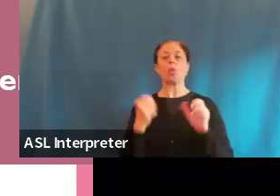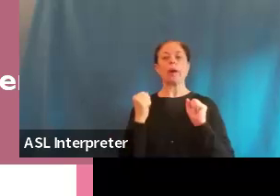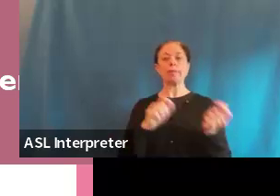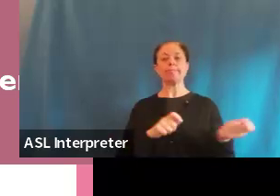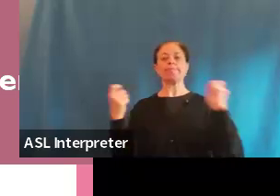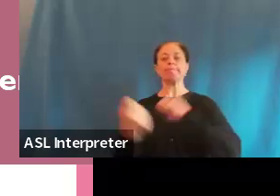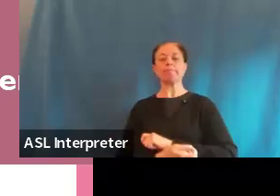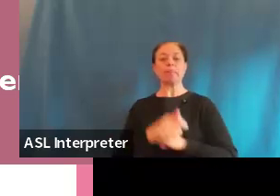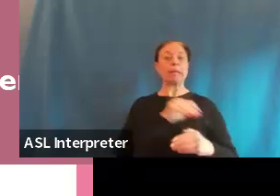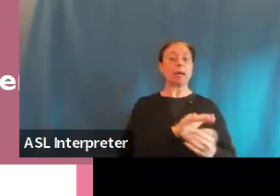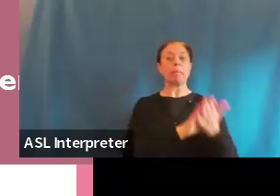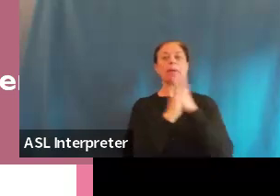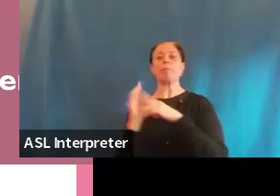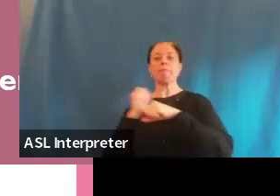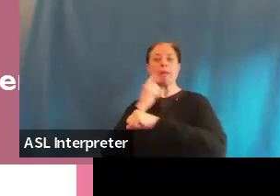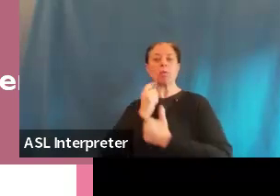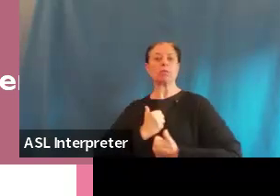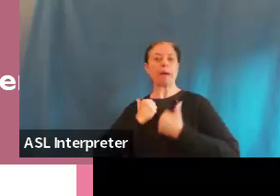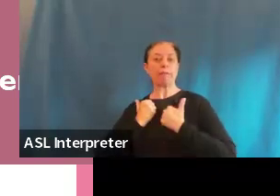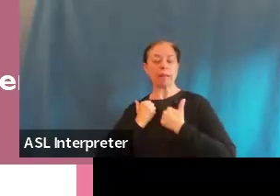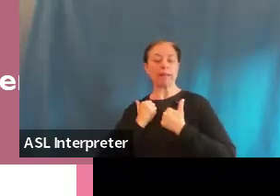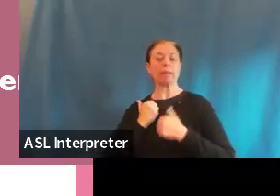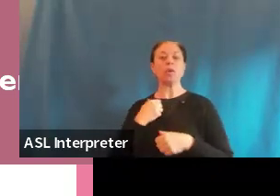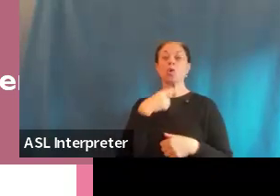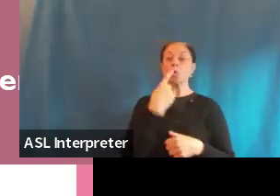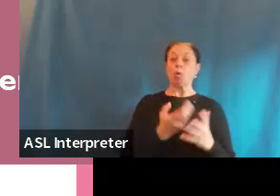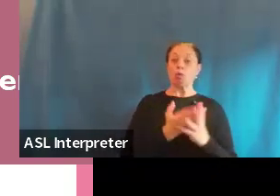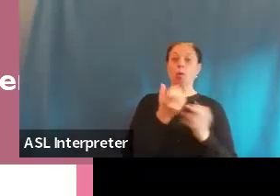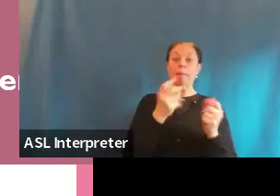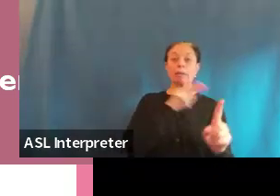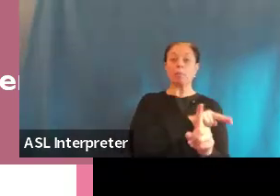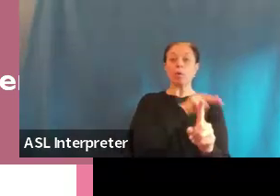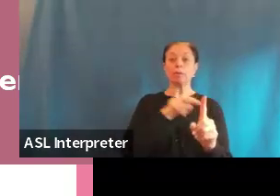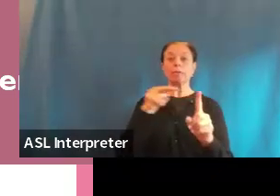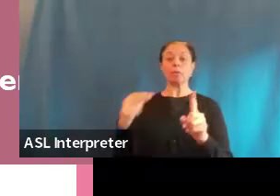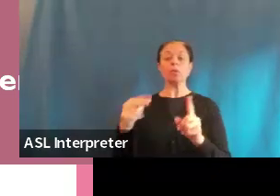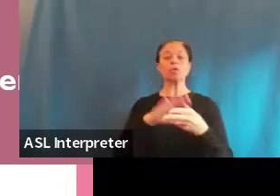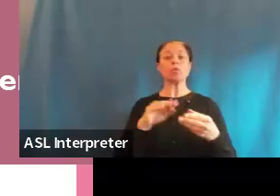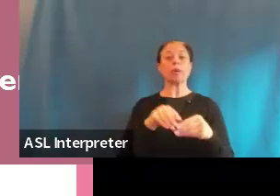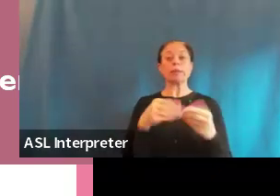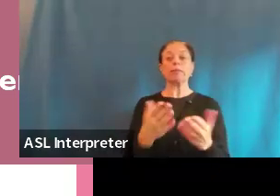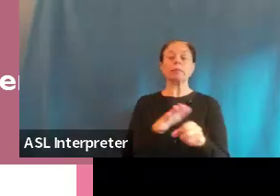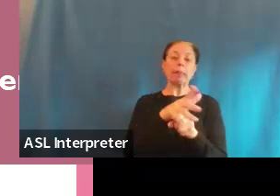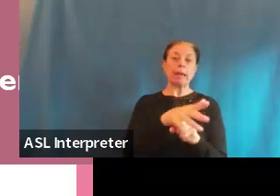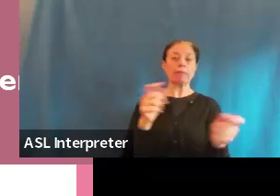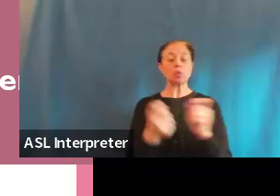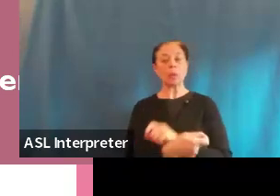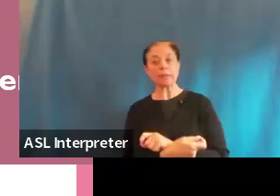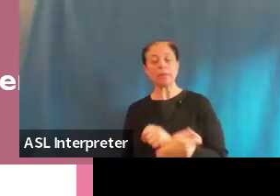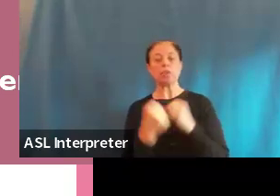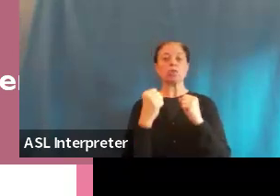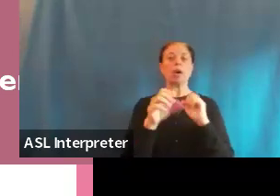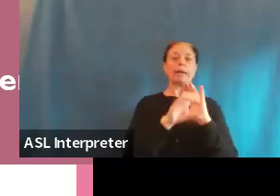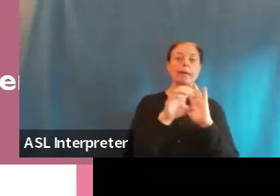turn the night into a fight for survival. Told through multiple points of view, the story delivers plenty of twists, strong